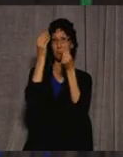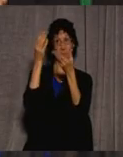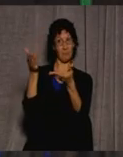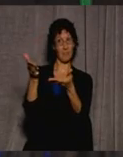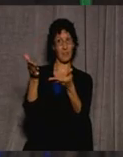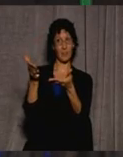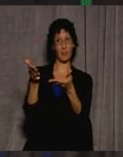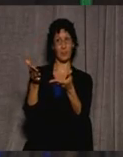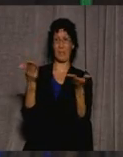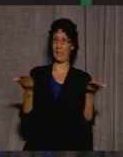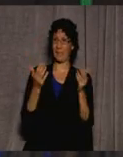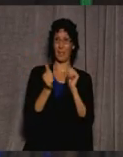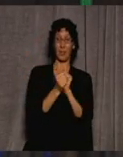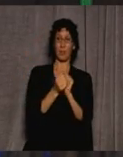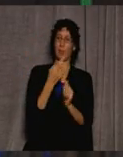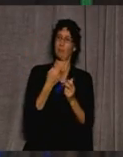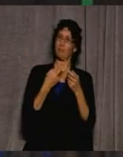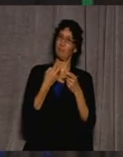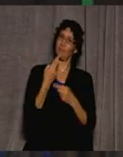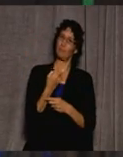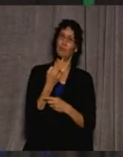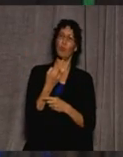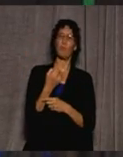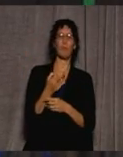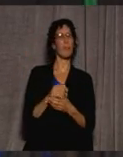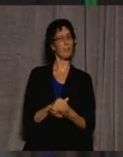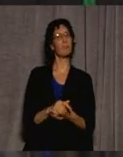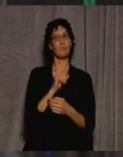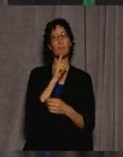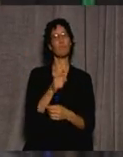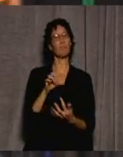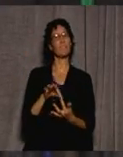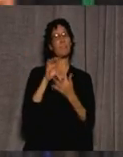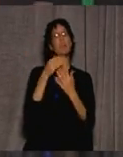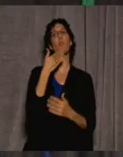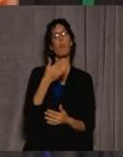good friend makes it even more special. Thank you, my friend.